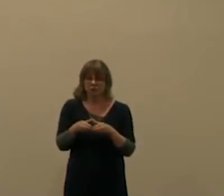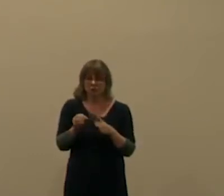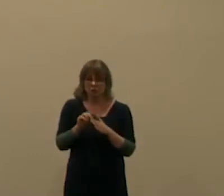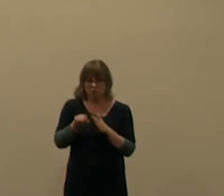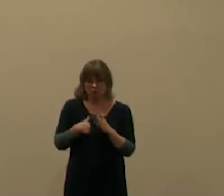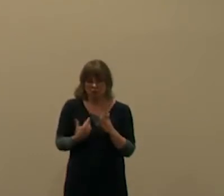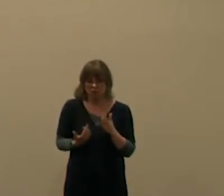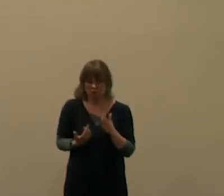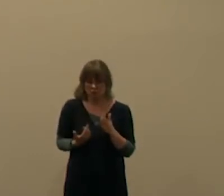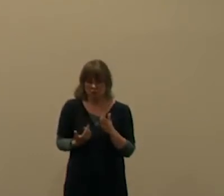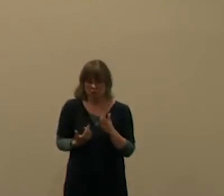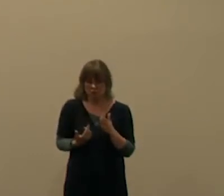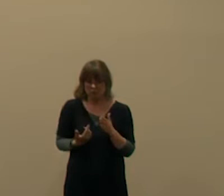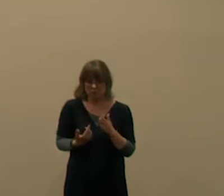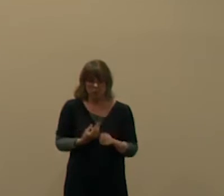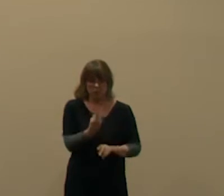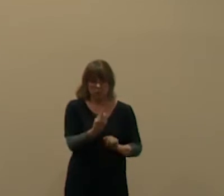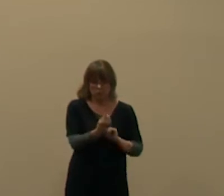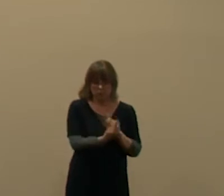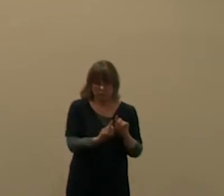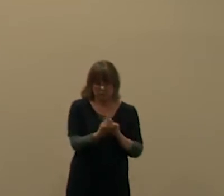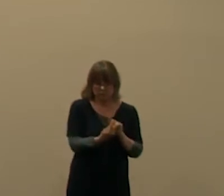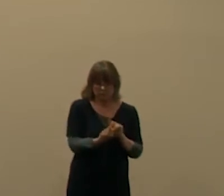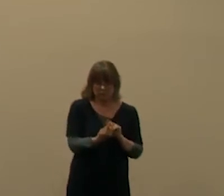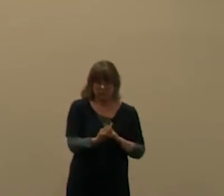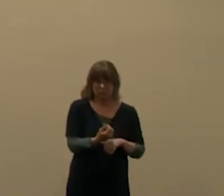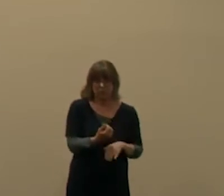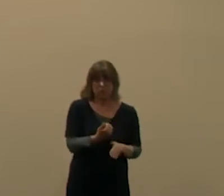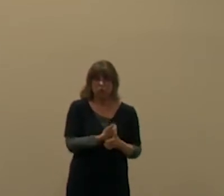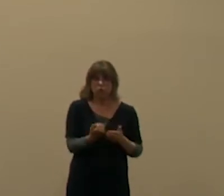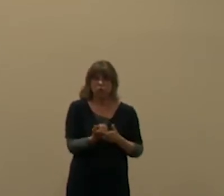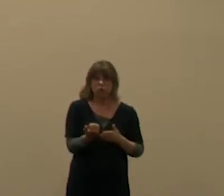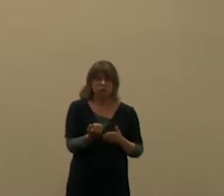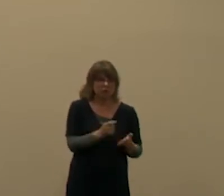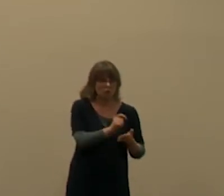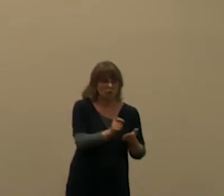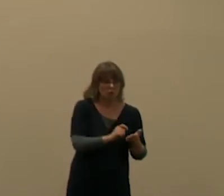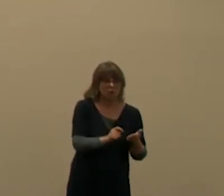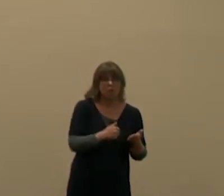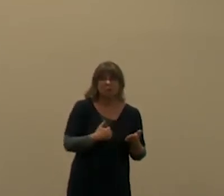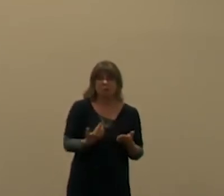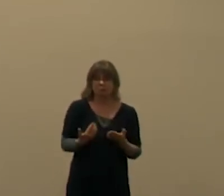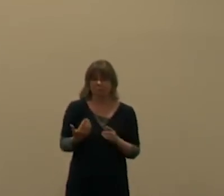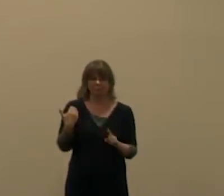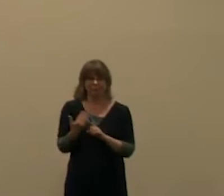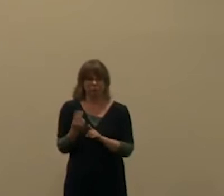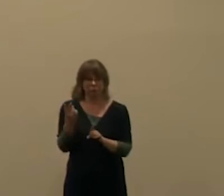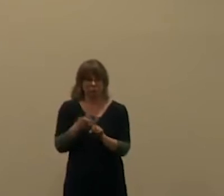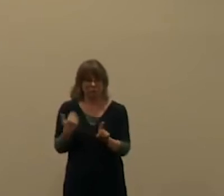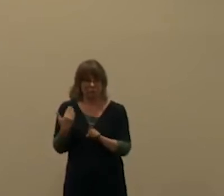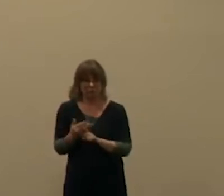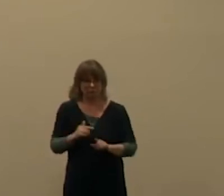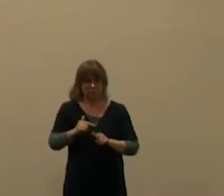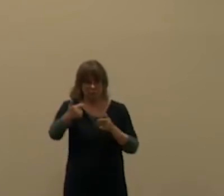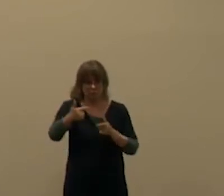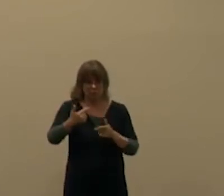would have 2 meetings, normally in the office, of course with COVID, all virtual. And now that everybody's